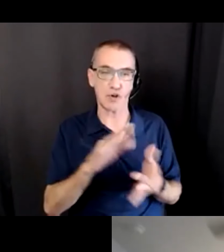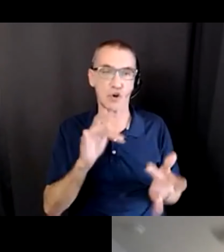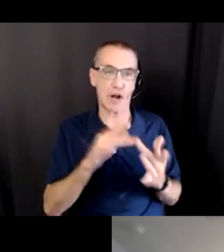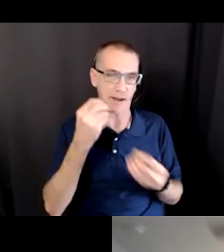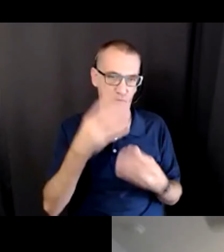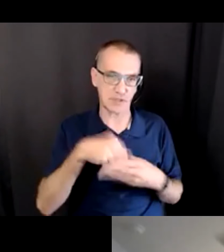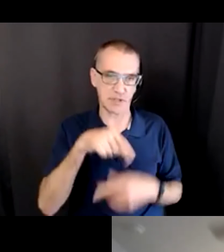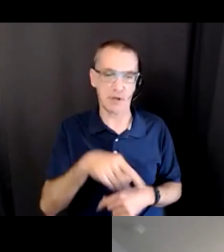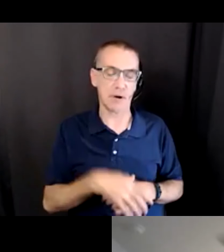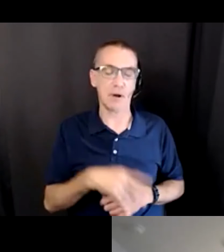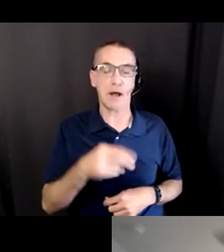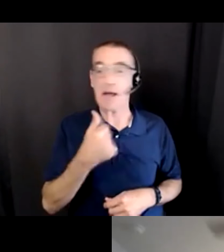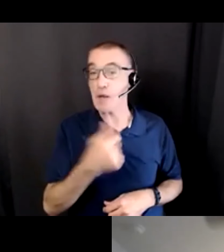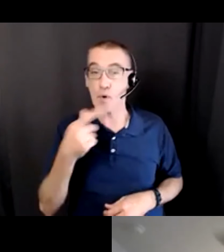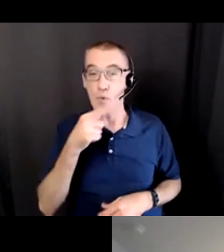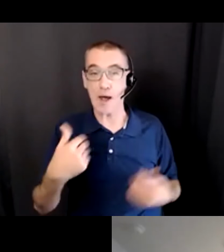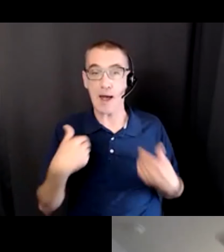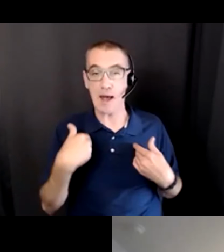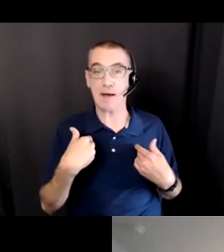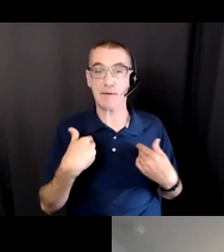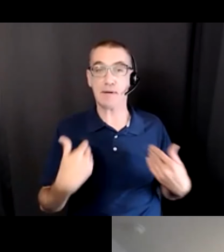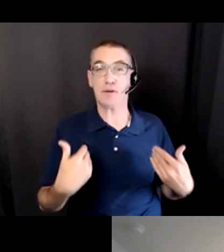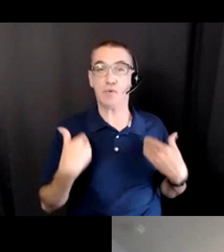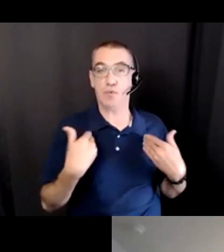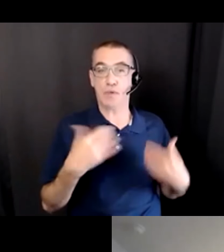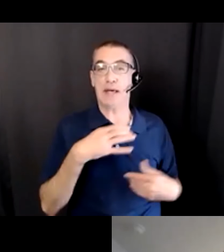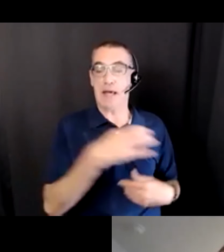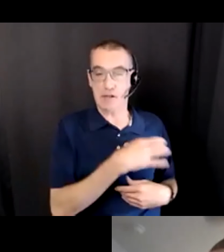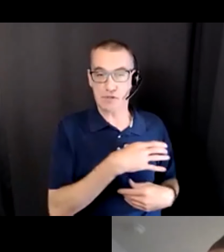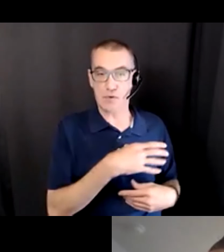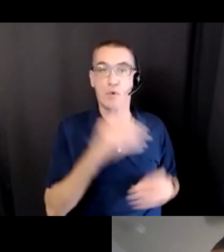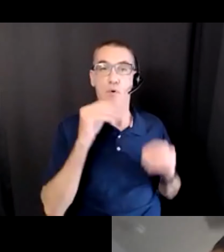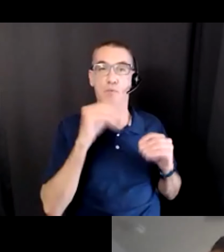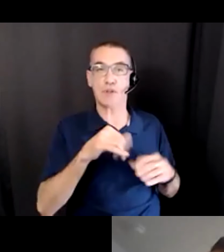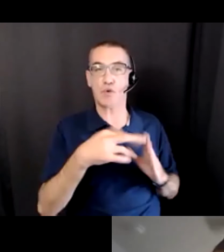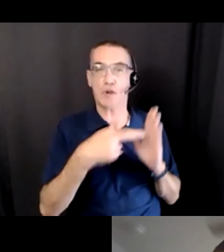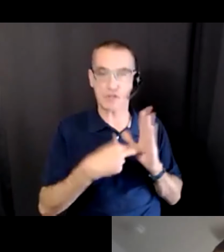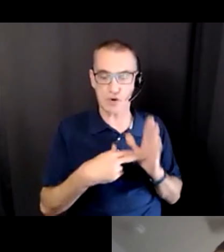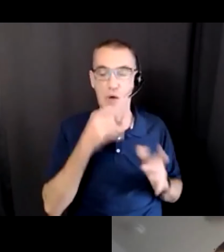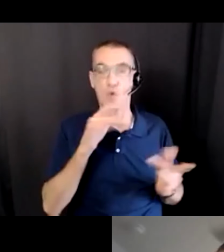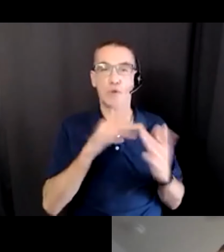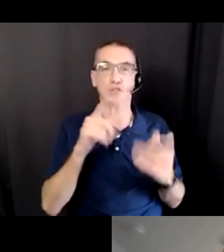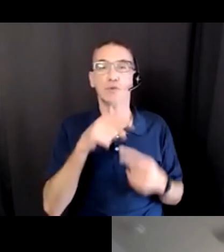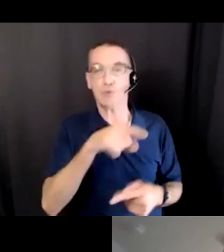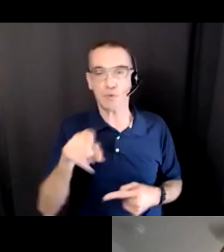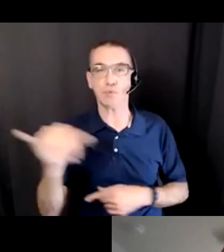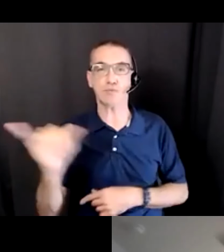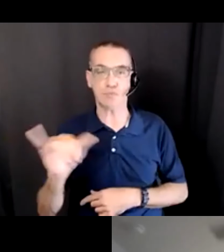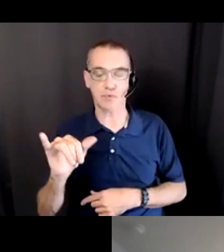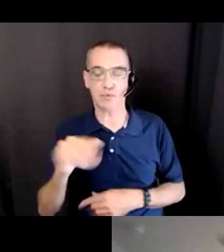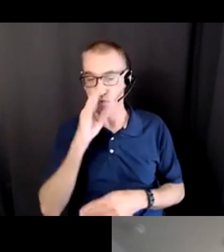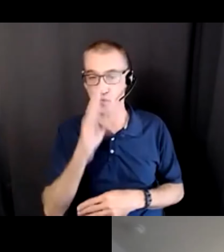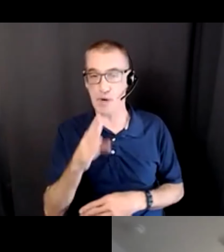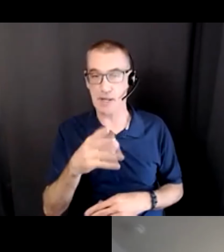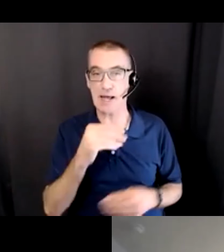information. And Okay. anyone who had a youth council who put that in their registration, I will be reaching out to you as well directly and